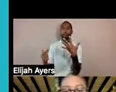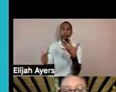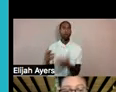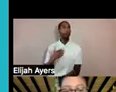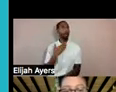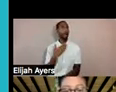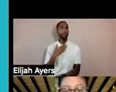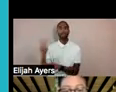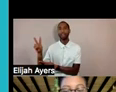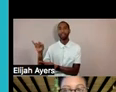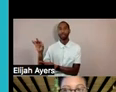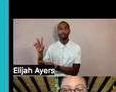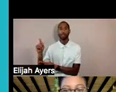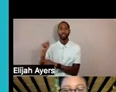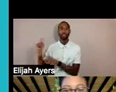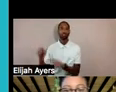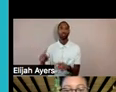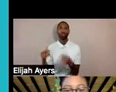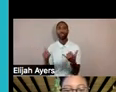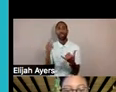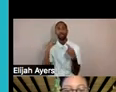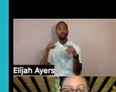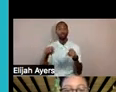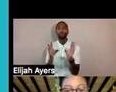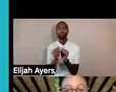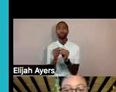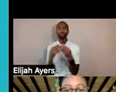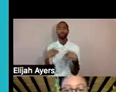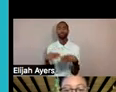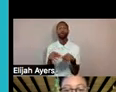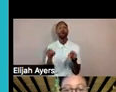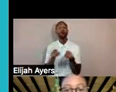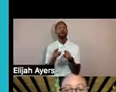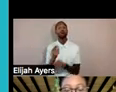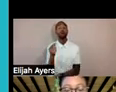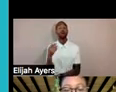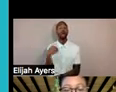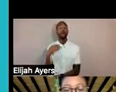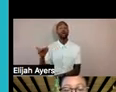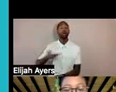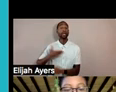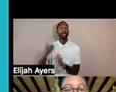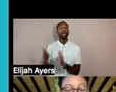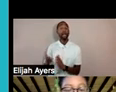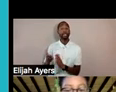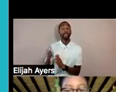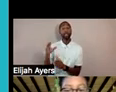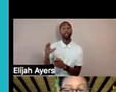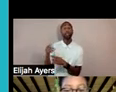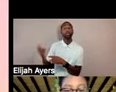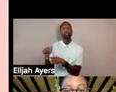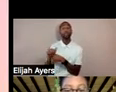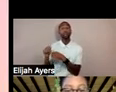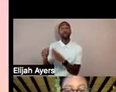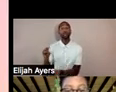Victoria is able to be here with us during these gatherings. And also we have our guest and somatic healing practitioner,